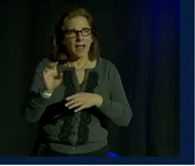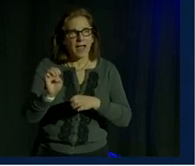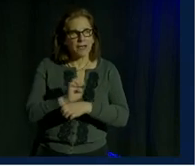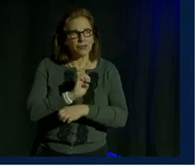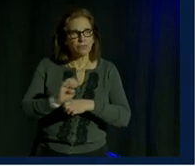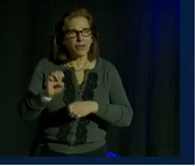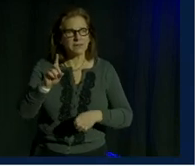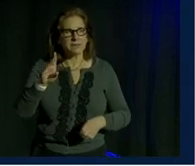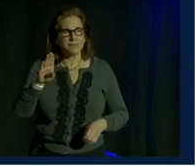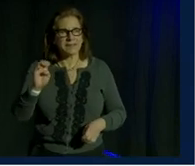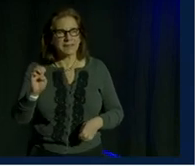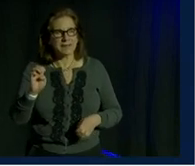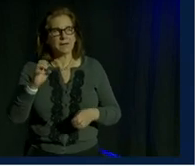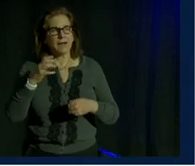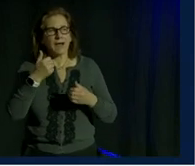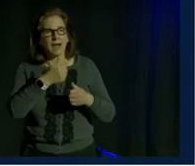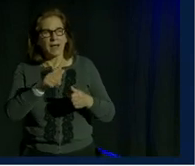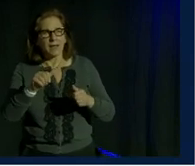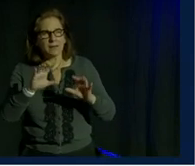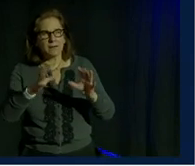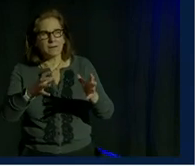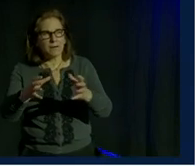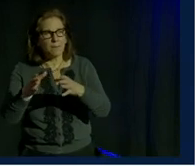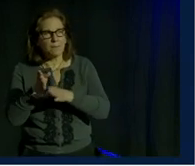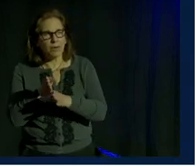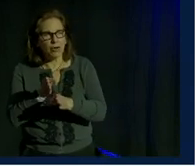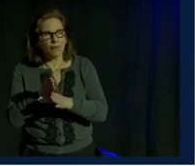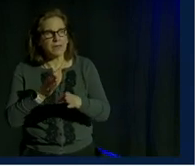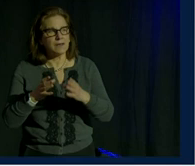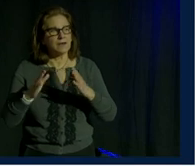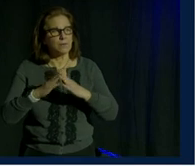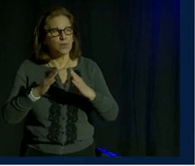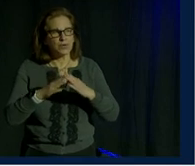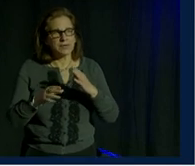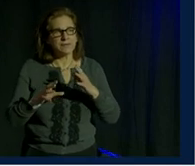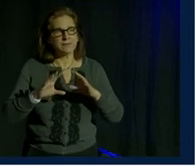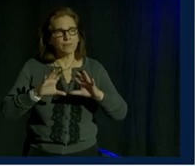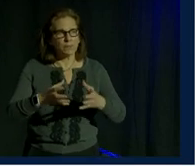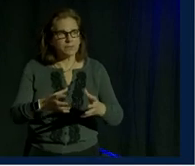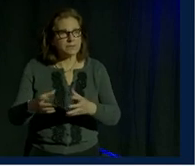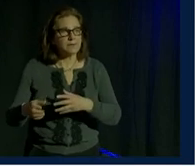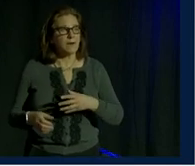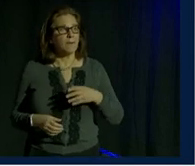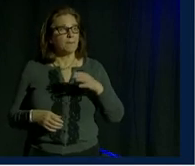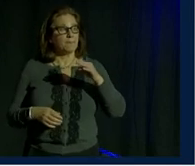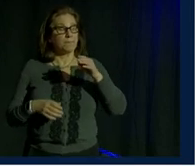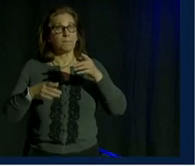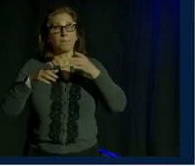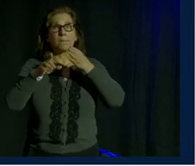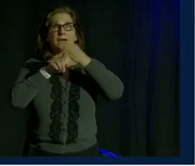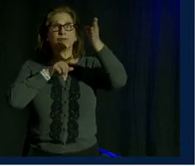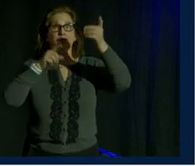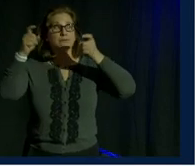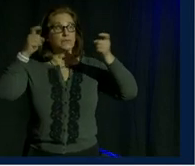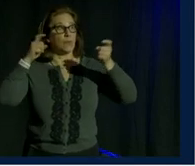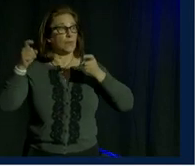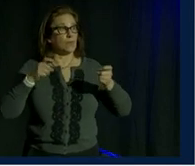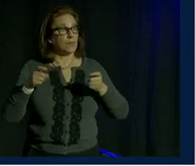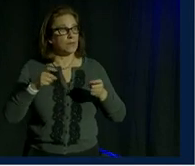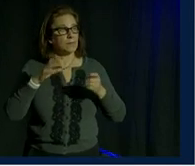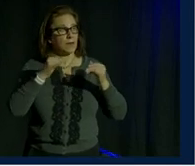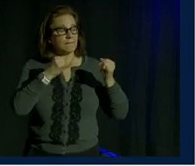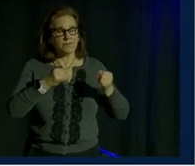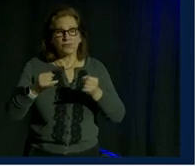Also, any entities that include nonprofits and community institutions that are led by or majority controlled by